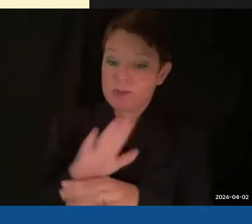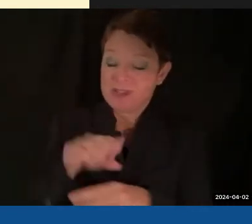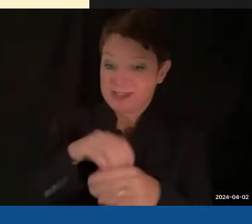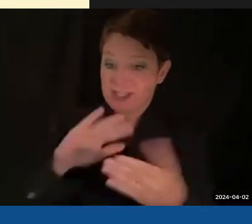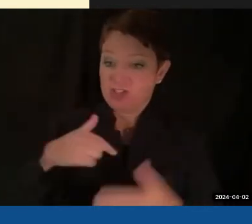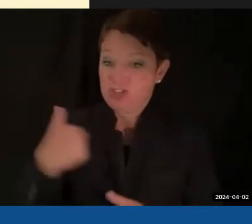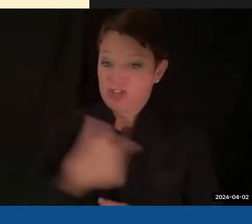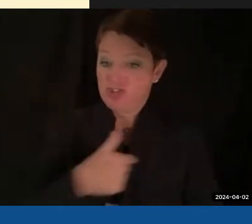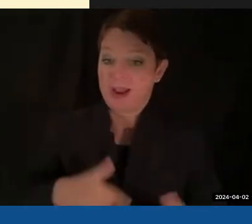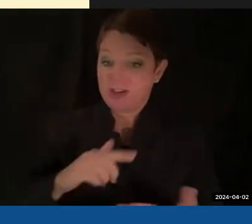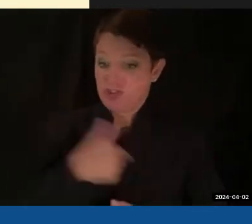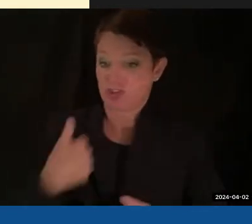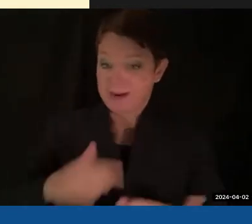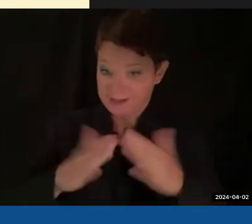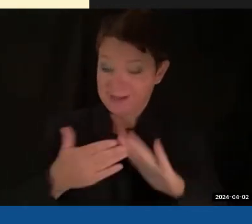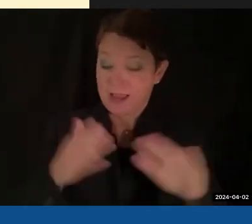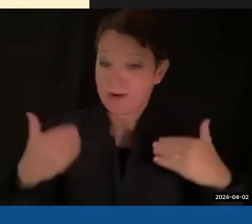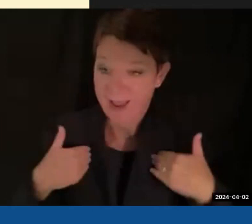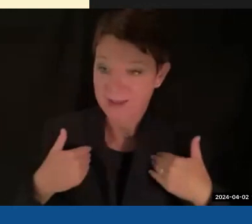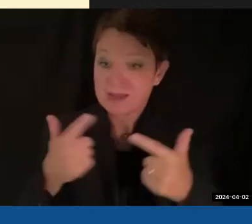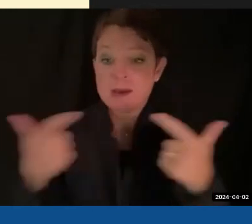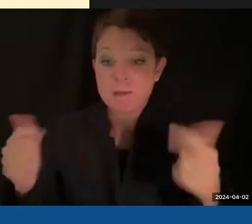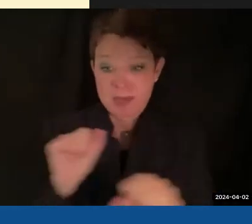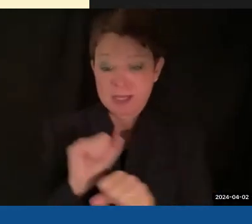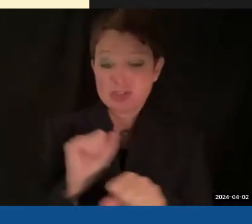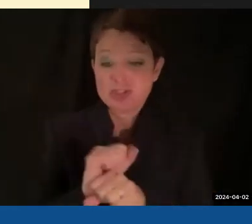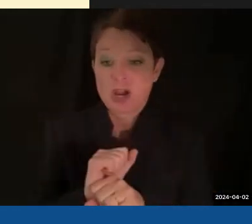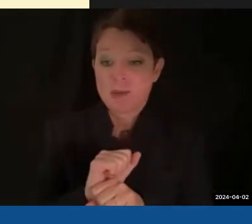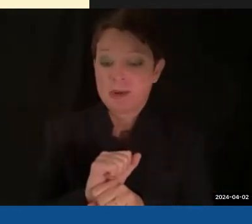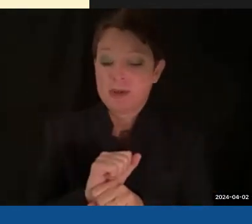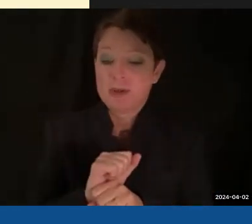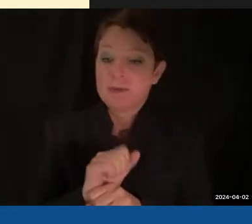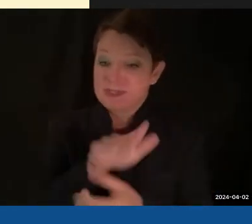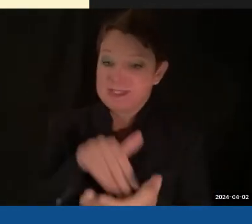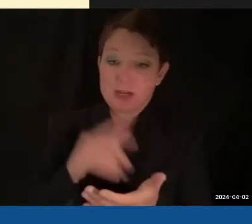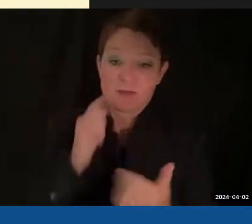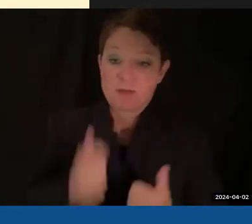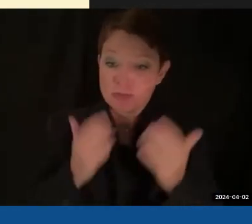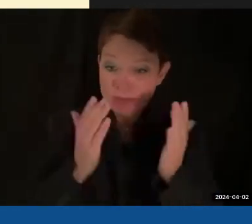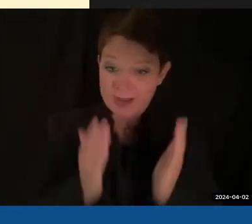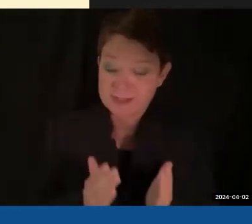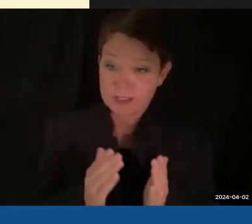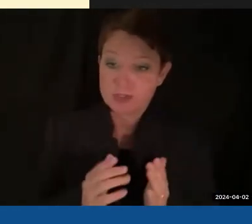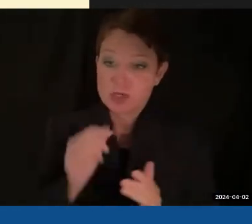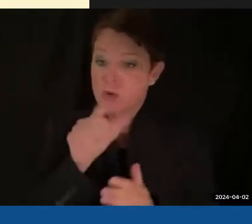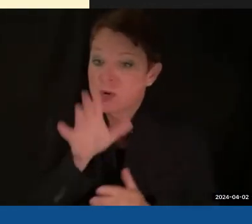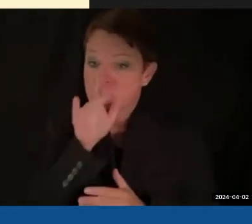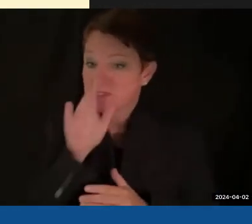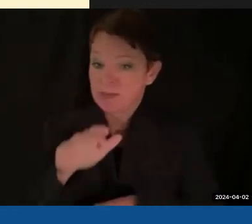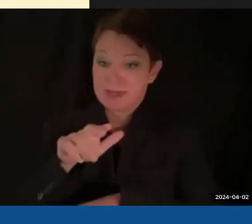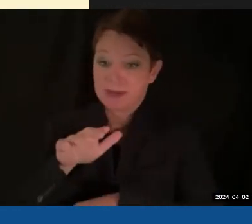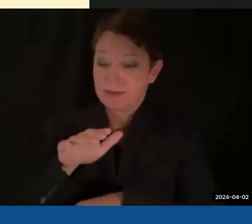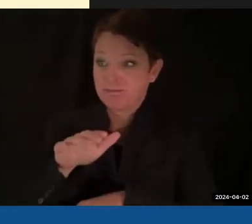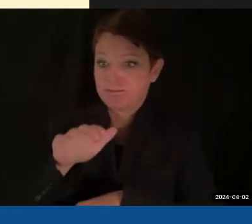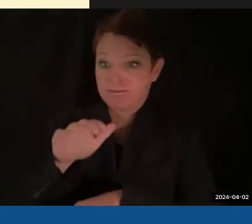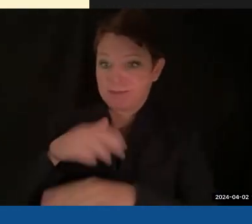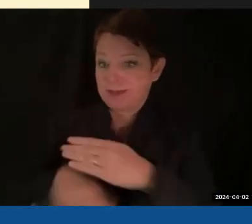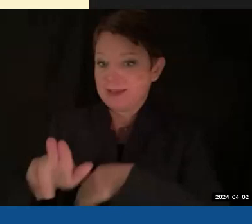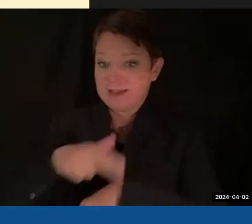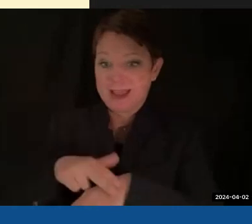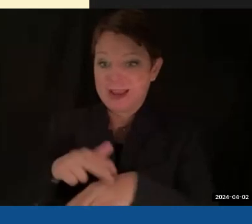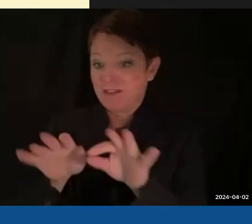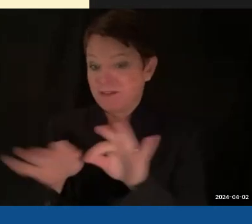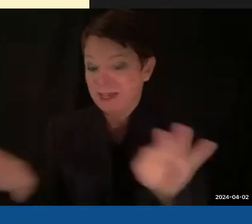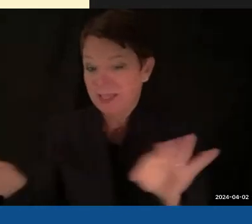Chinatown, and it's a big job employment center for residents who don't speak native English or speak it well.